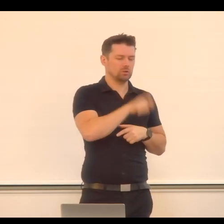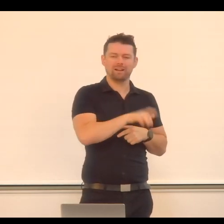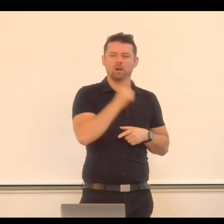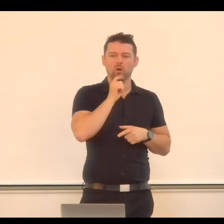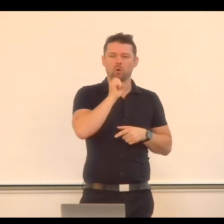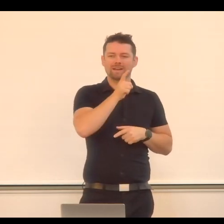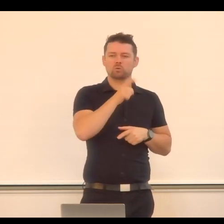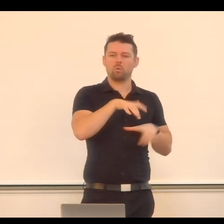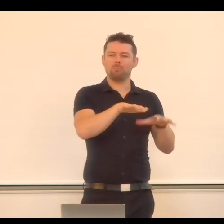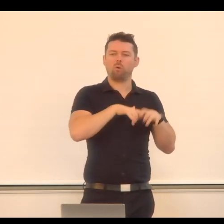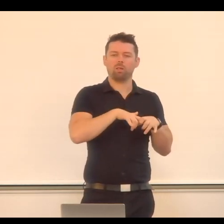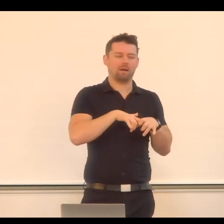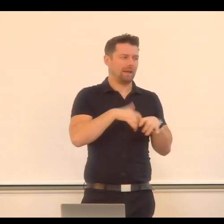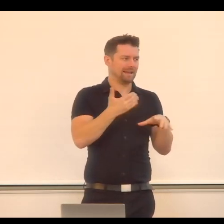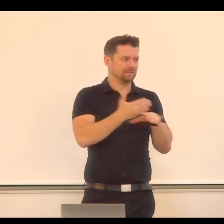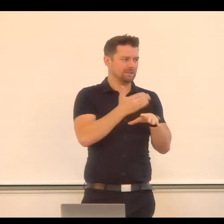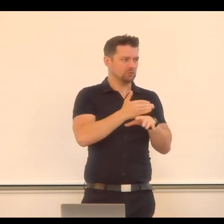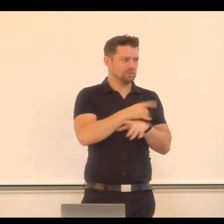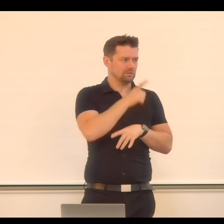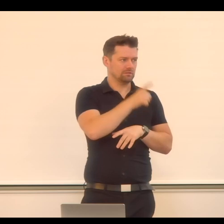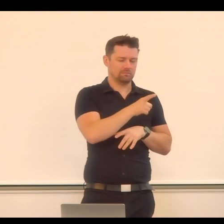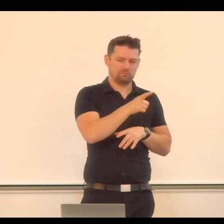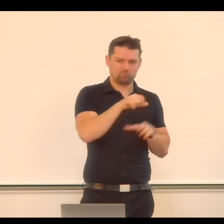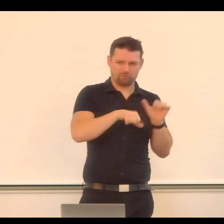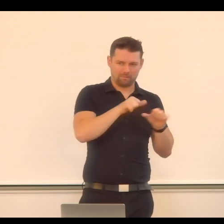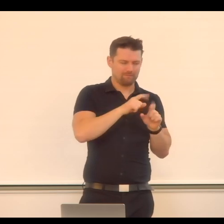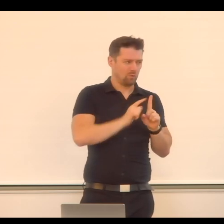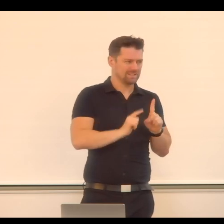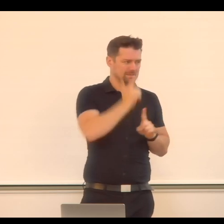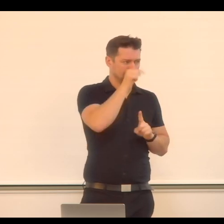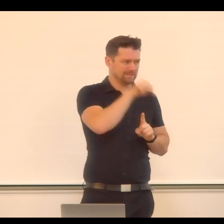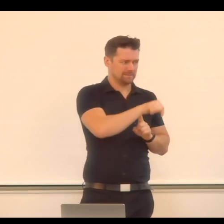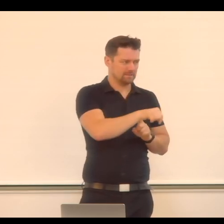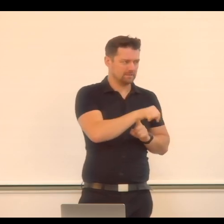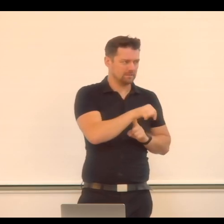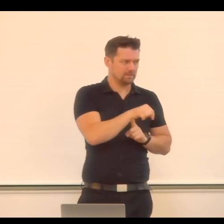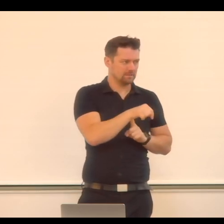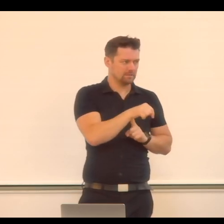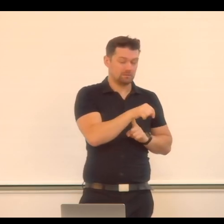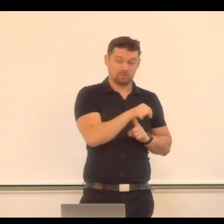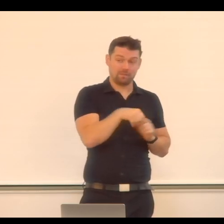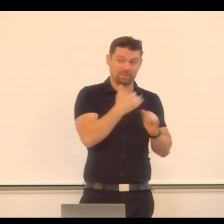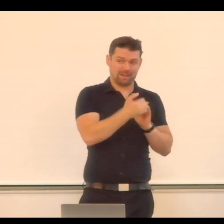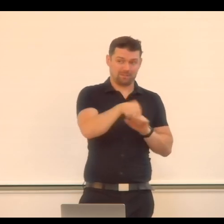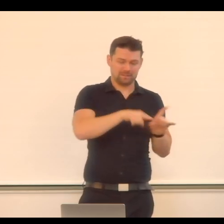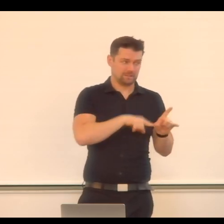expedition program to space. In a SpaceX mission end of this year, and she's the first